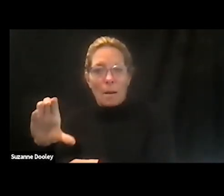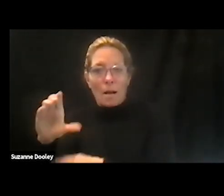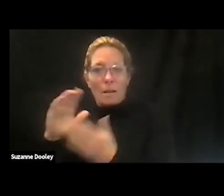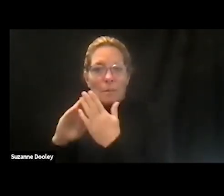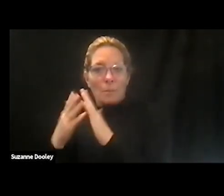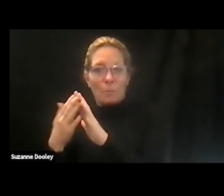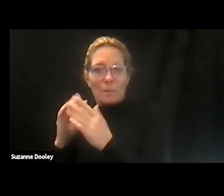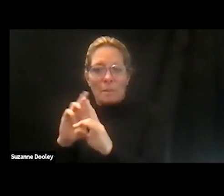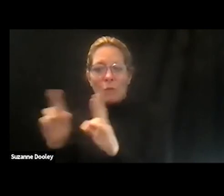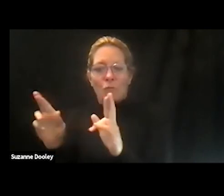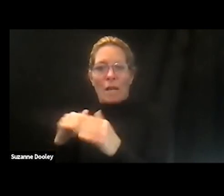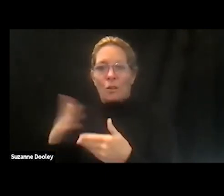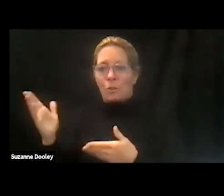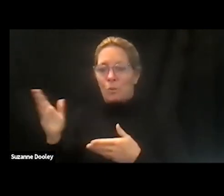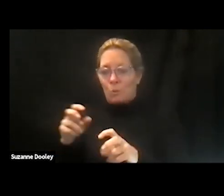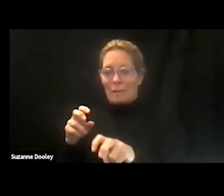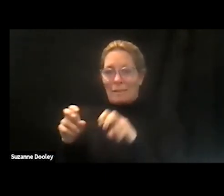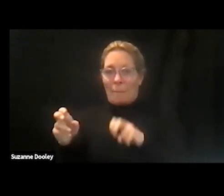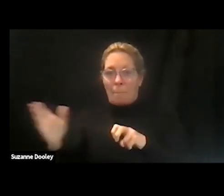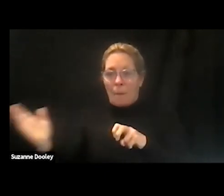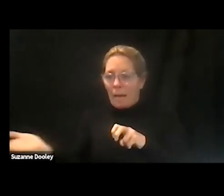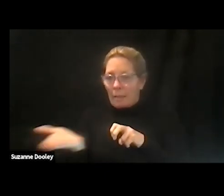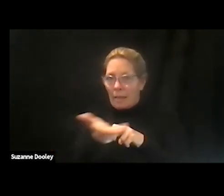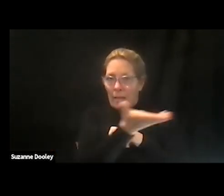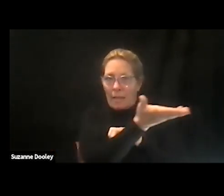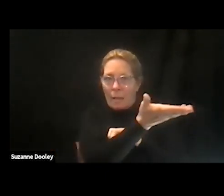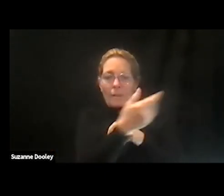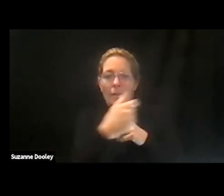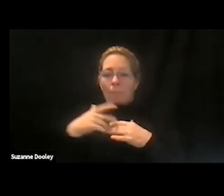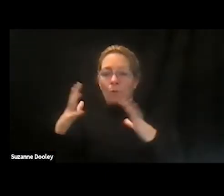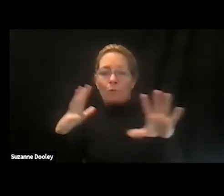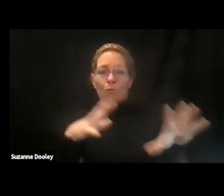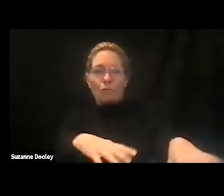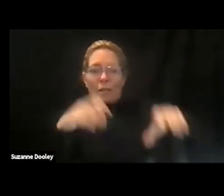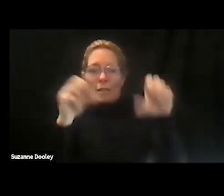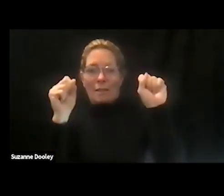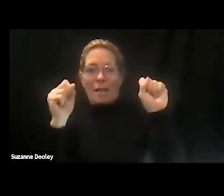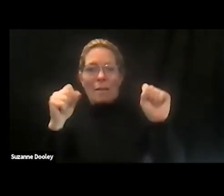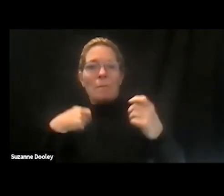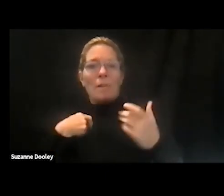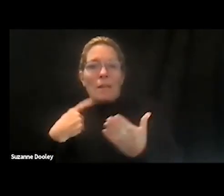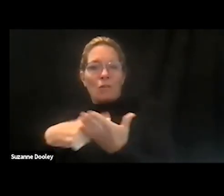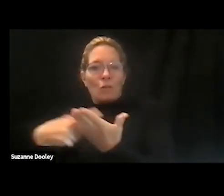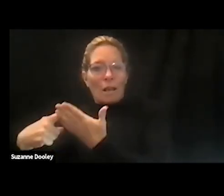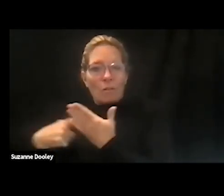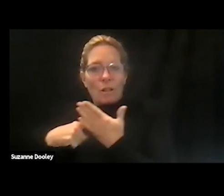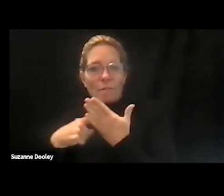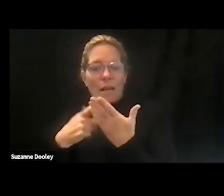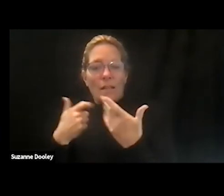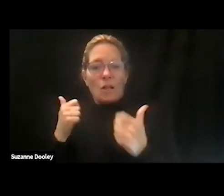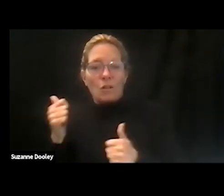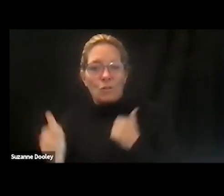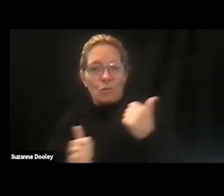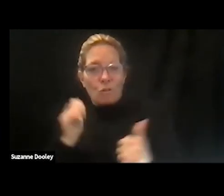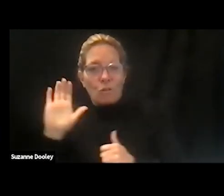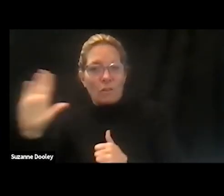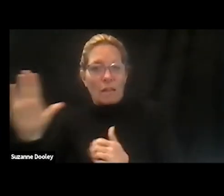back and allowing those folks to reclaim their narrative and assert their rights